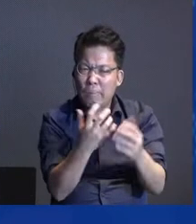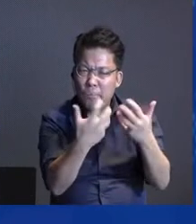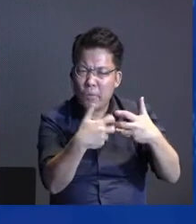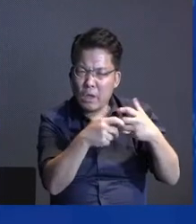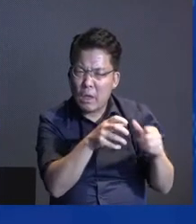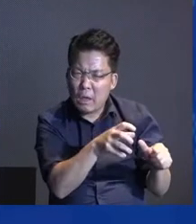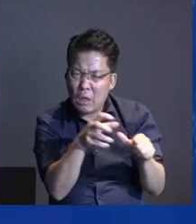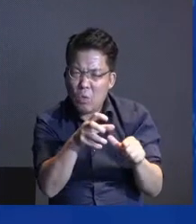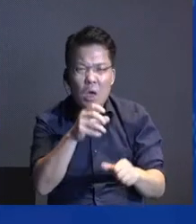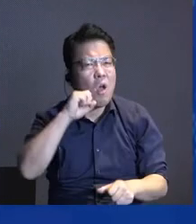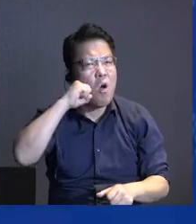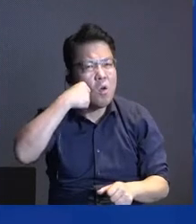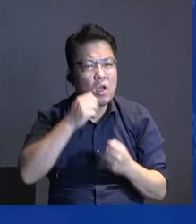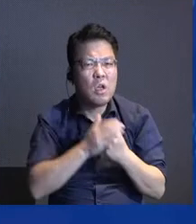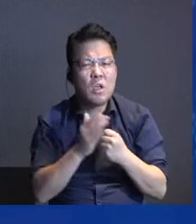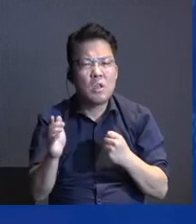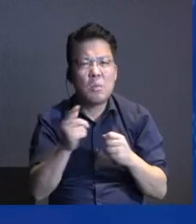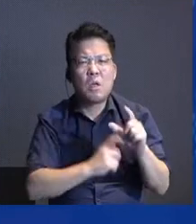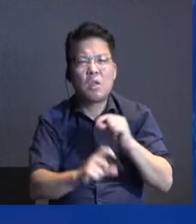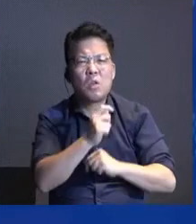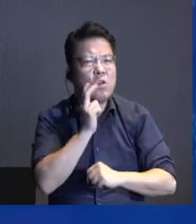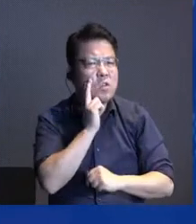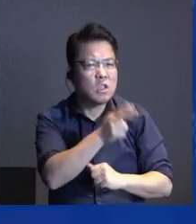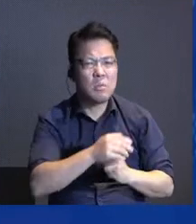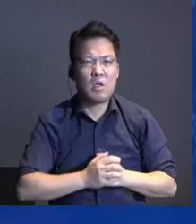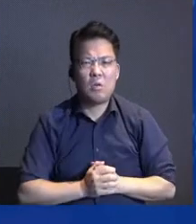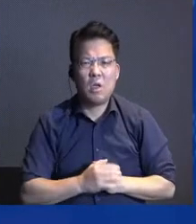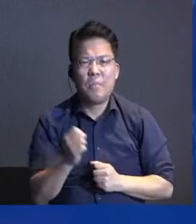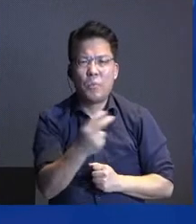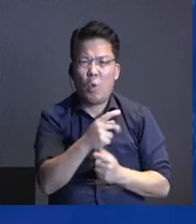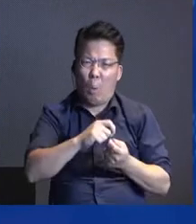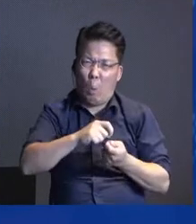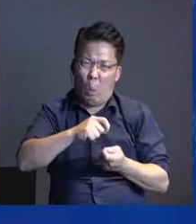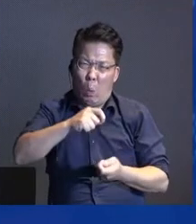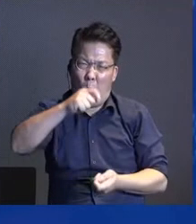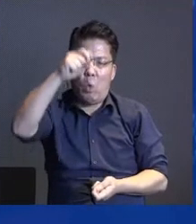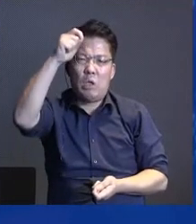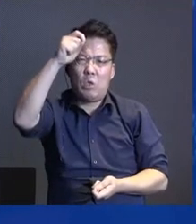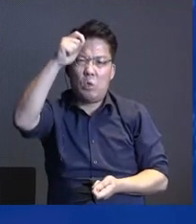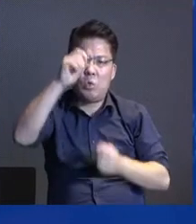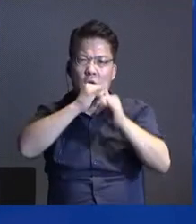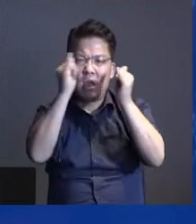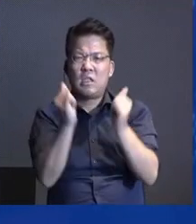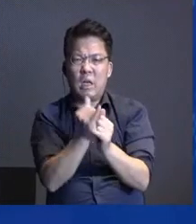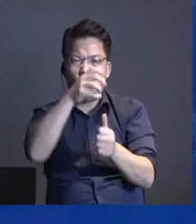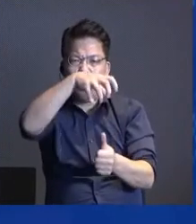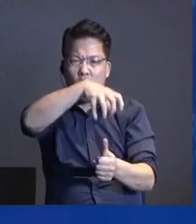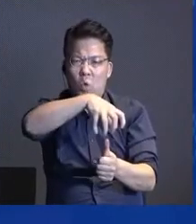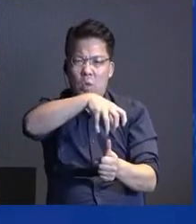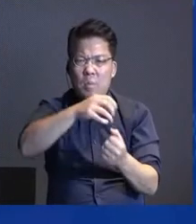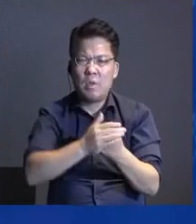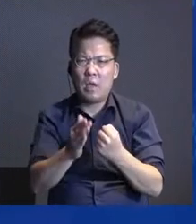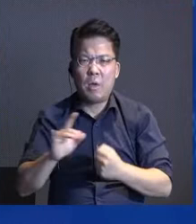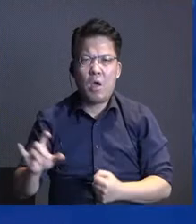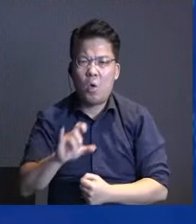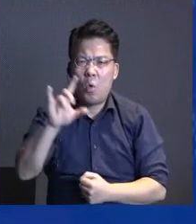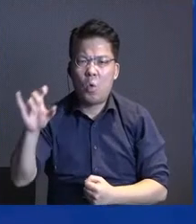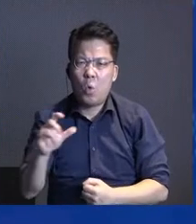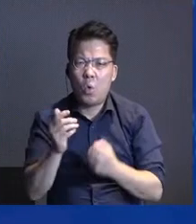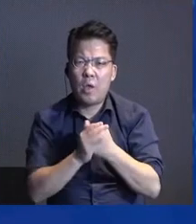due to the long-term impact of COVID-19 pandemic. Older people have already been socially isolated for a long